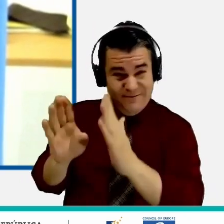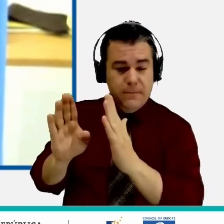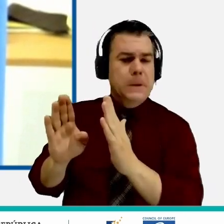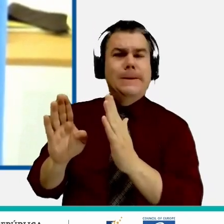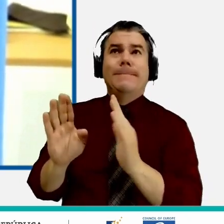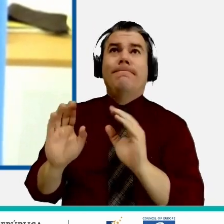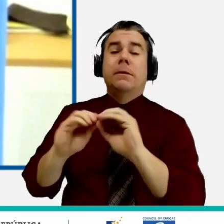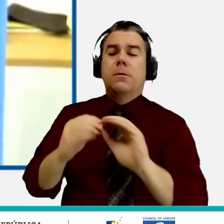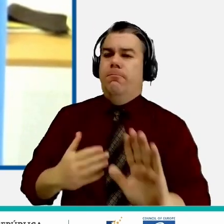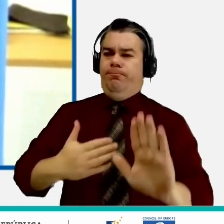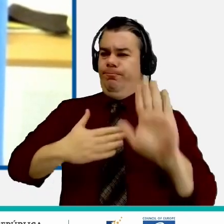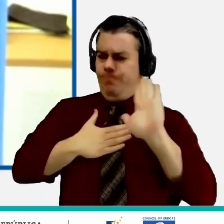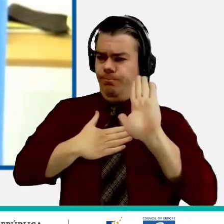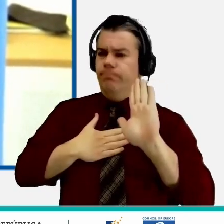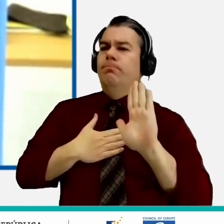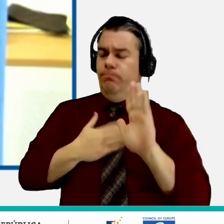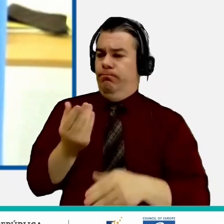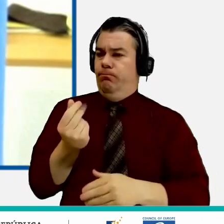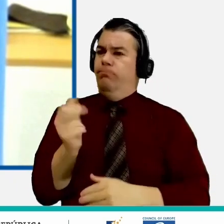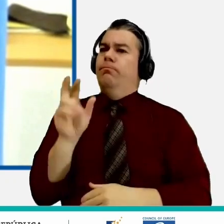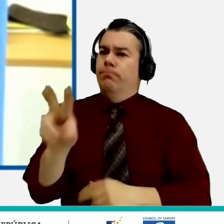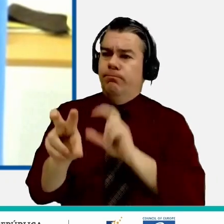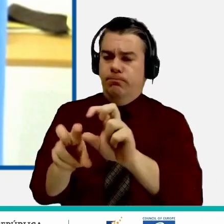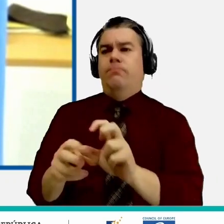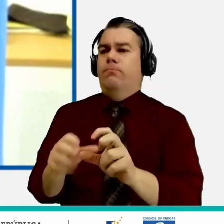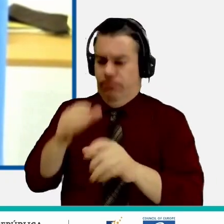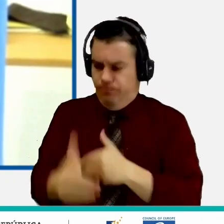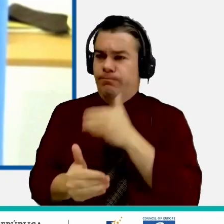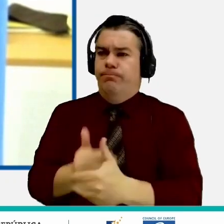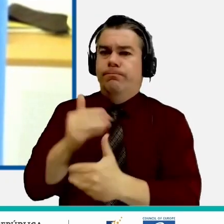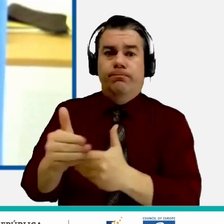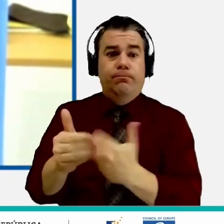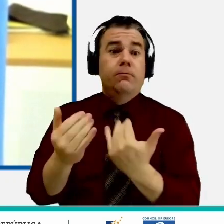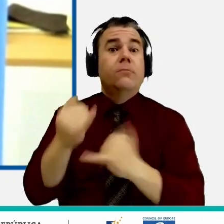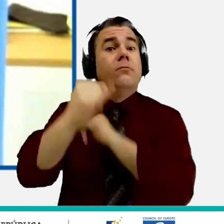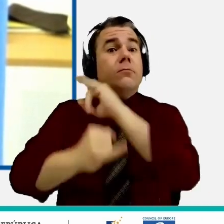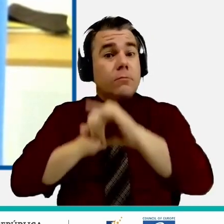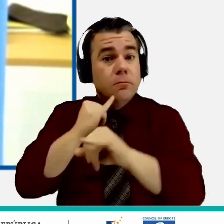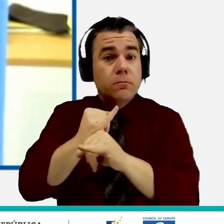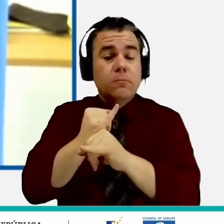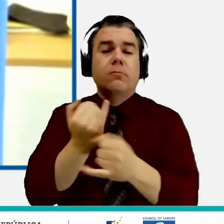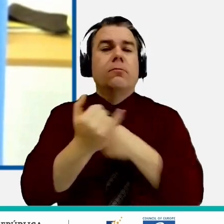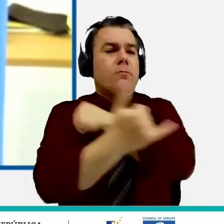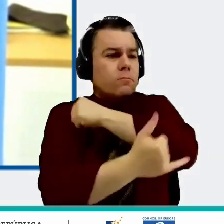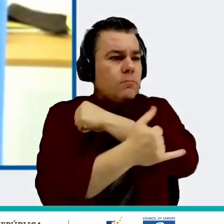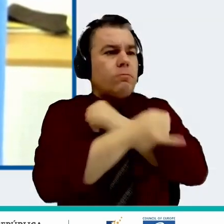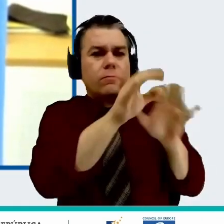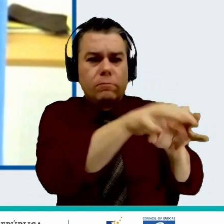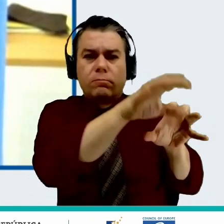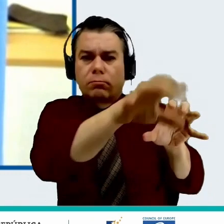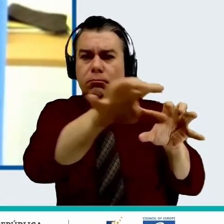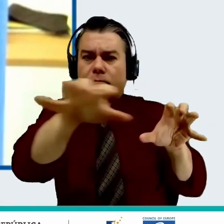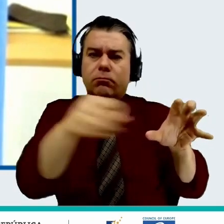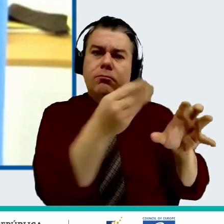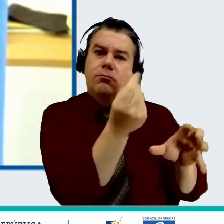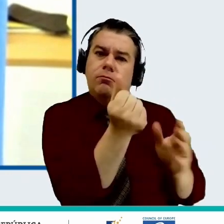and investments, including by international players and in domestic finance in the national budgets. In our view,